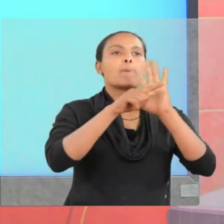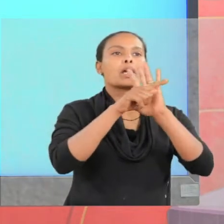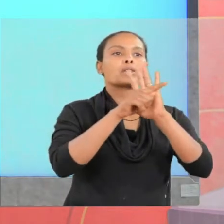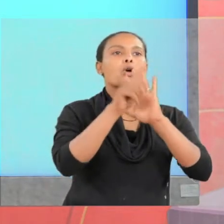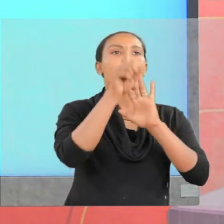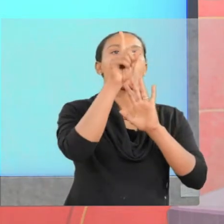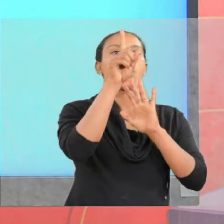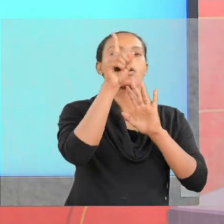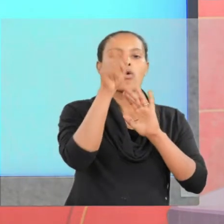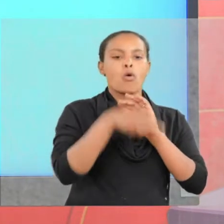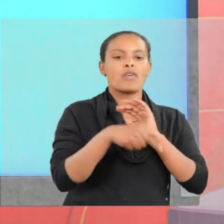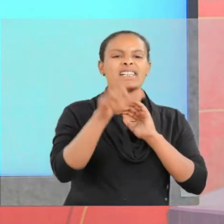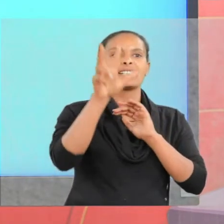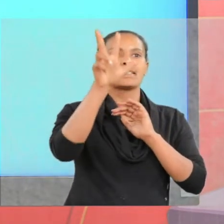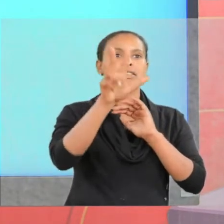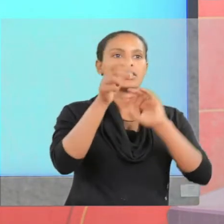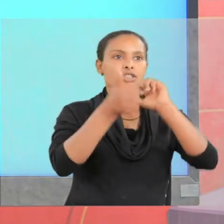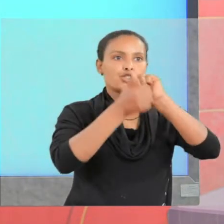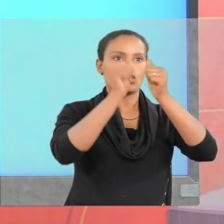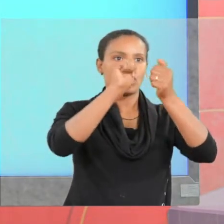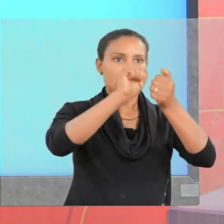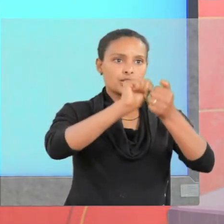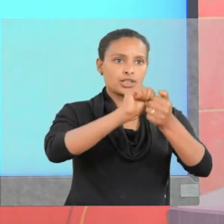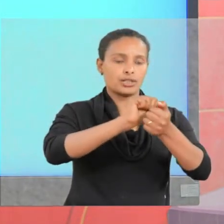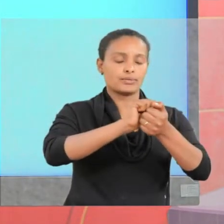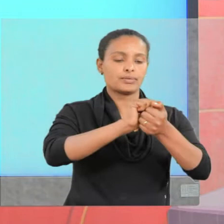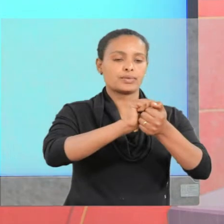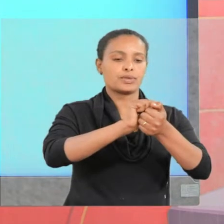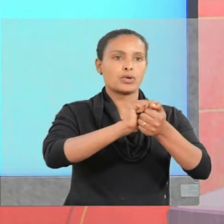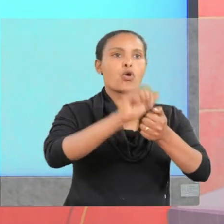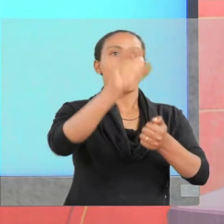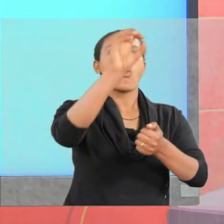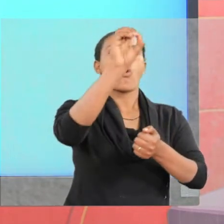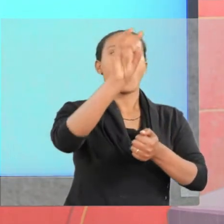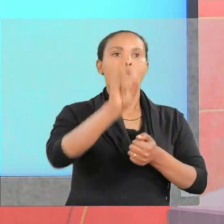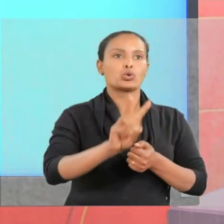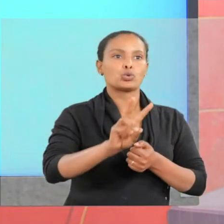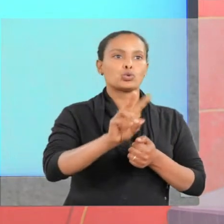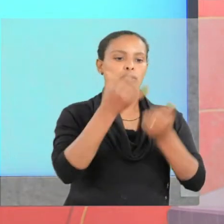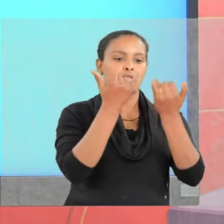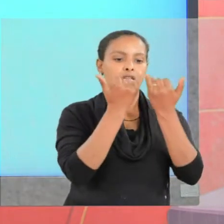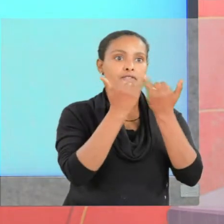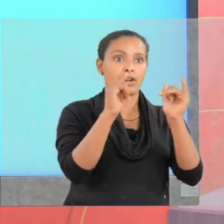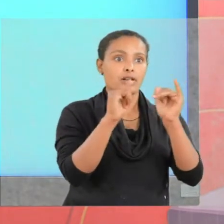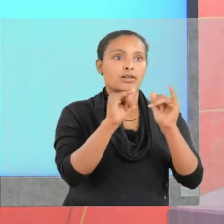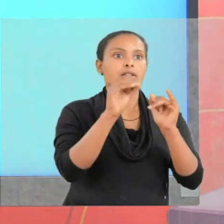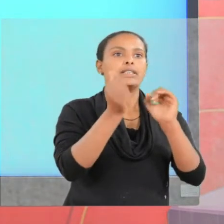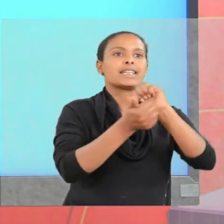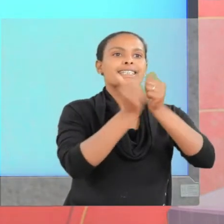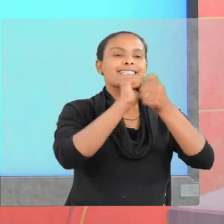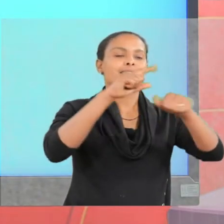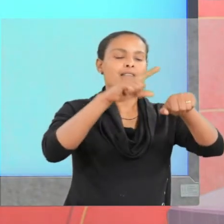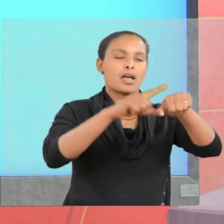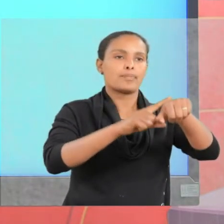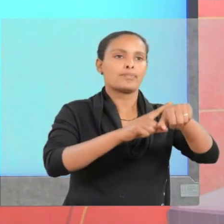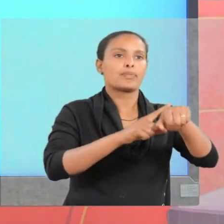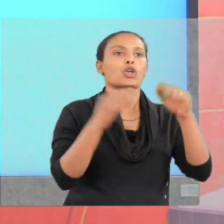over 3 change in concentration of O2 divided by change in time